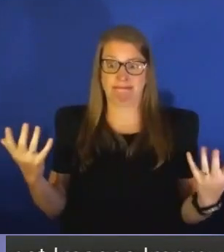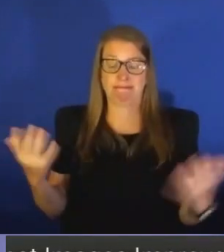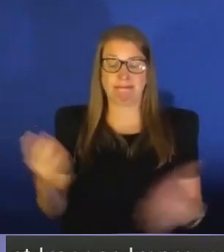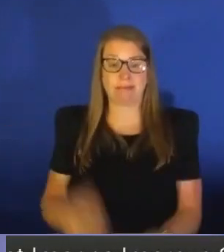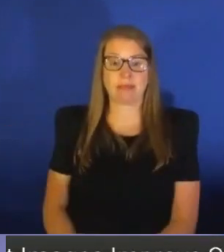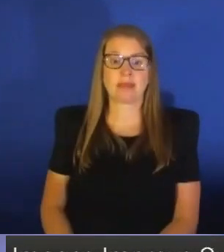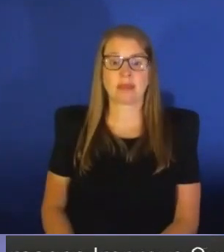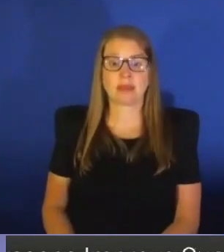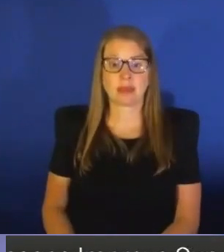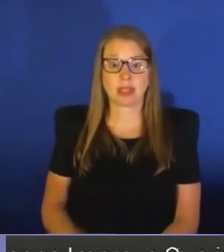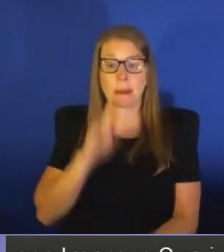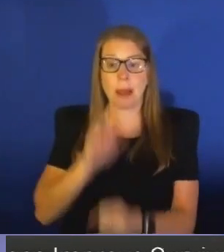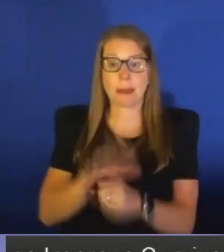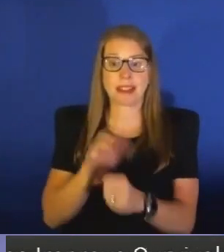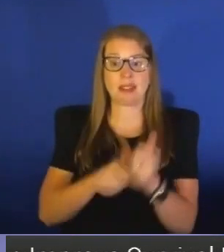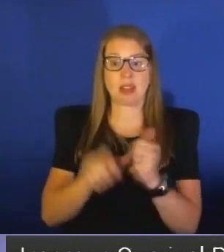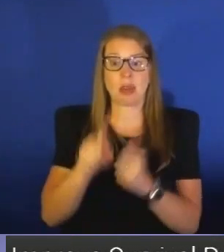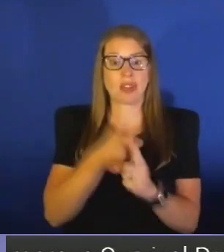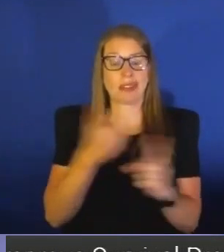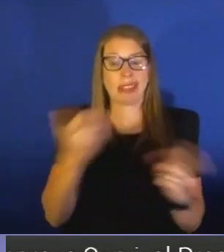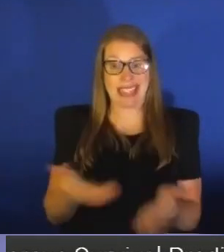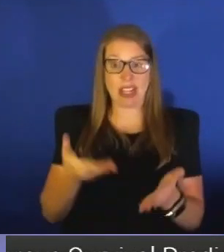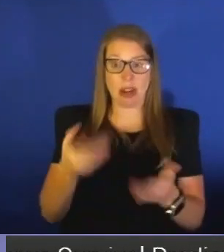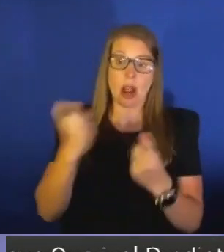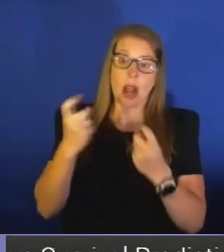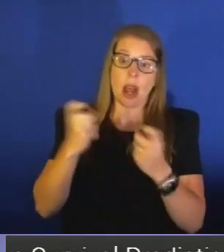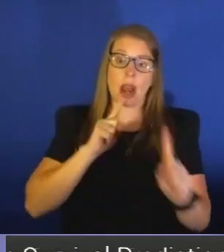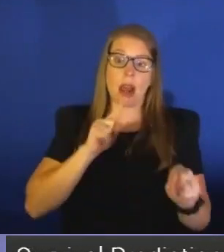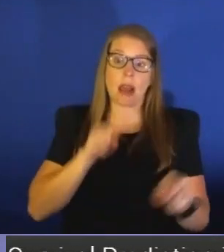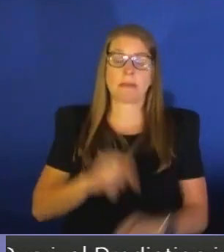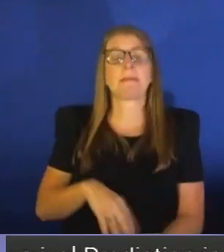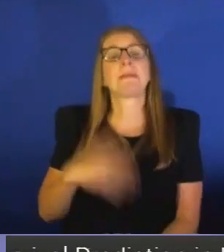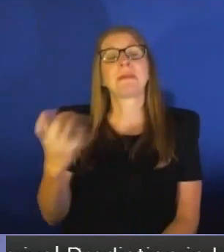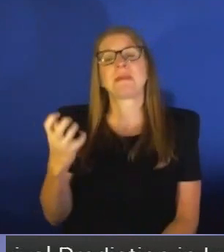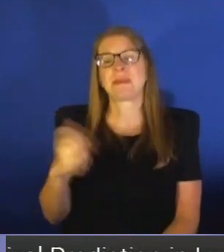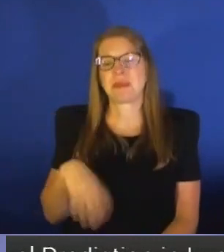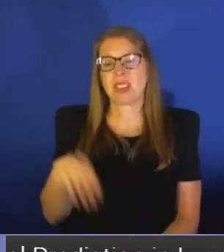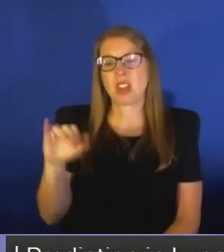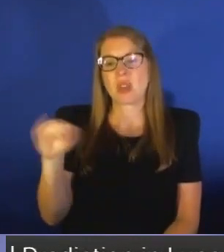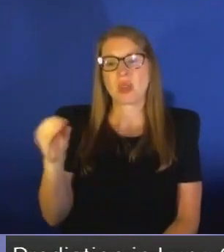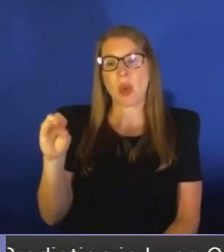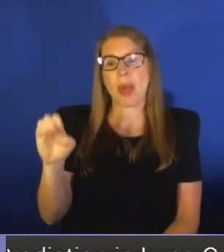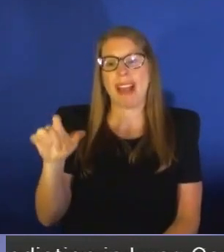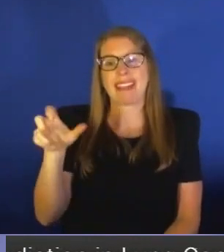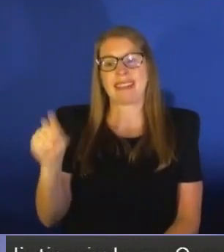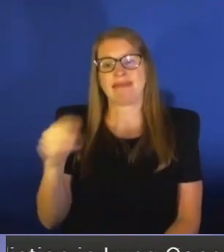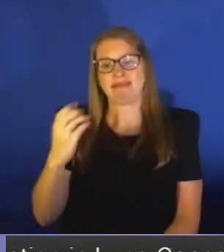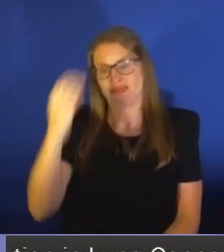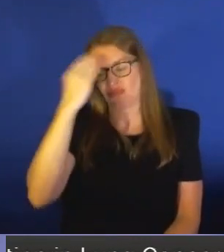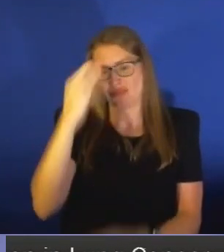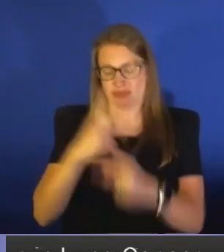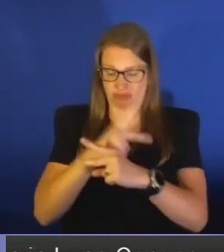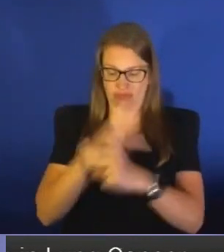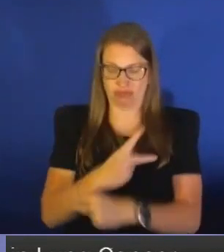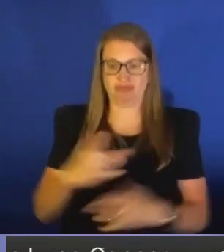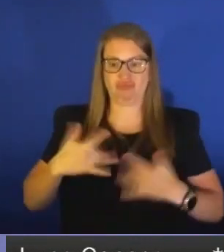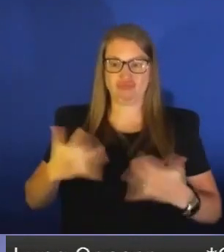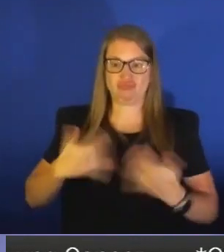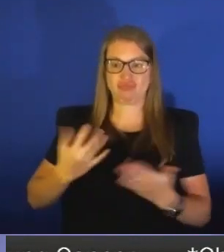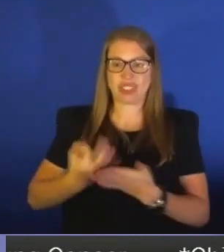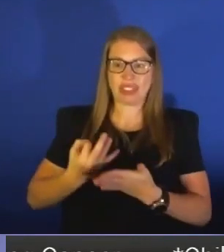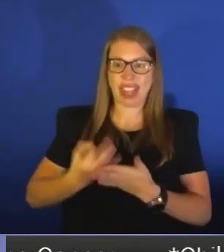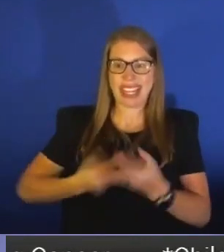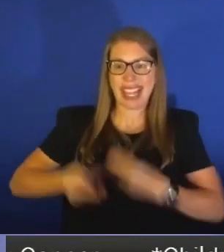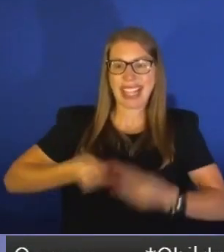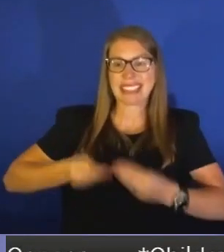promised everyone I would get, because when you're here, I told you we get a lot of them. Joellen wants to know, she says, you got to figure out what's going on. Is it finances,